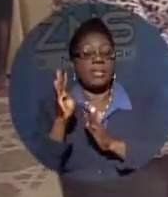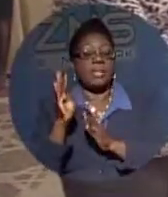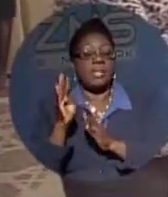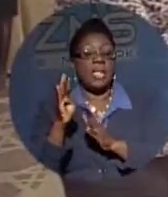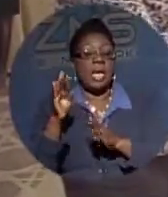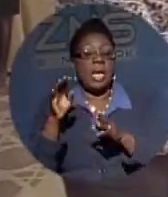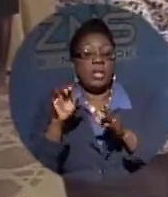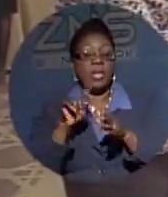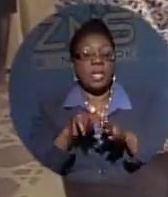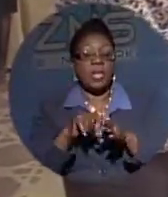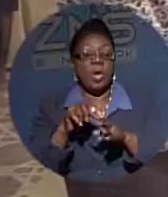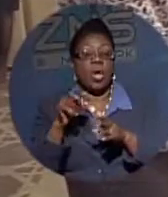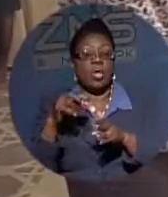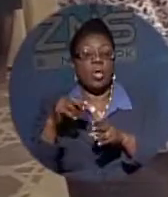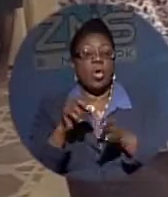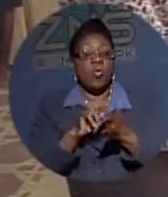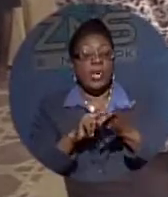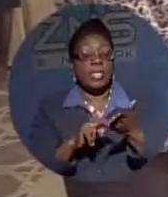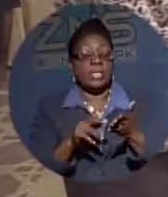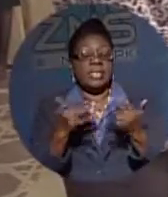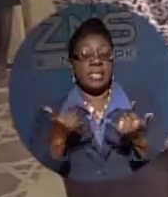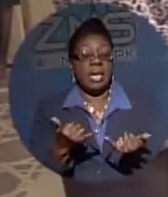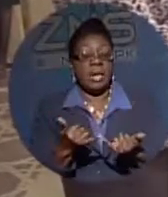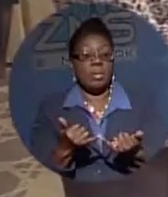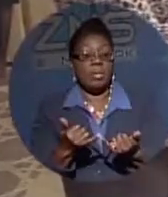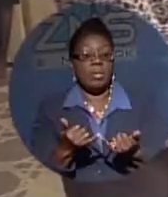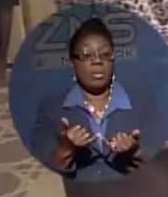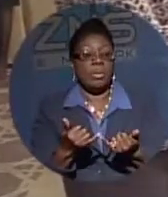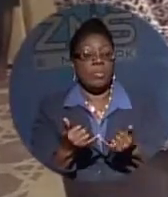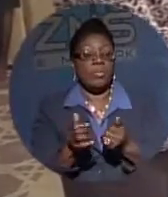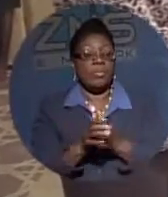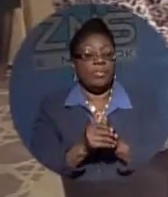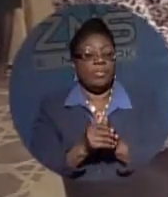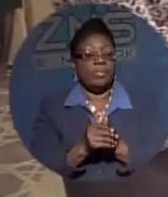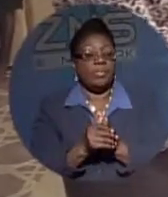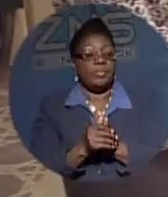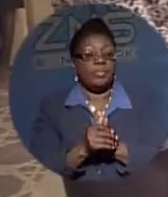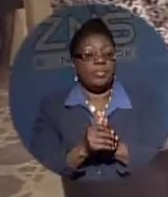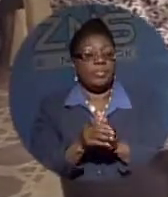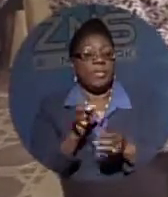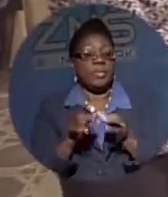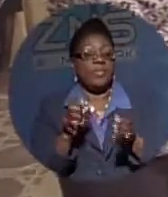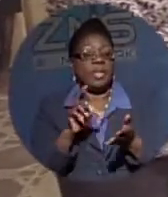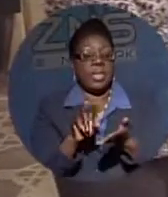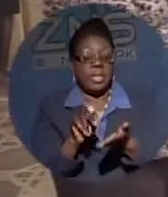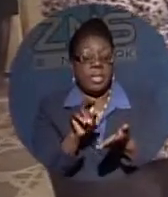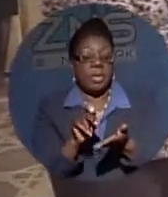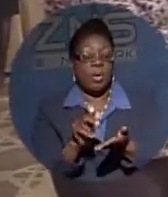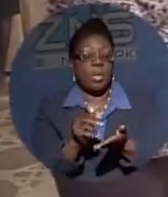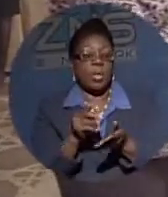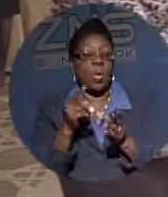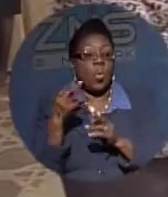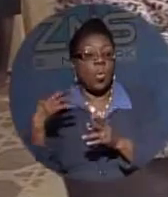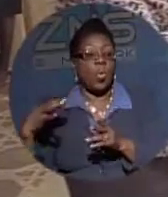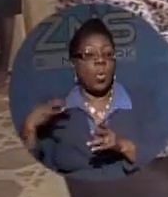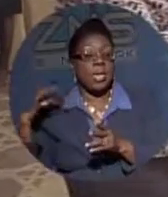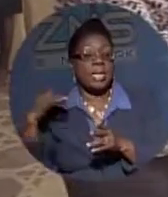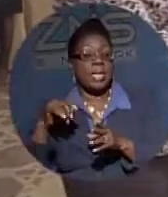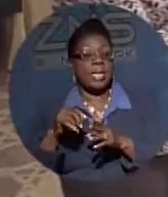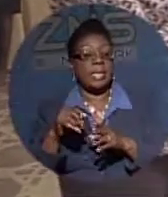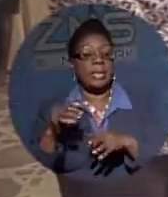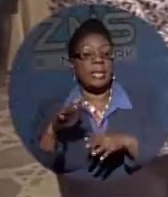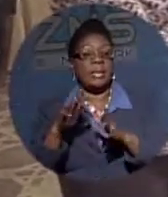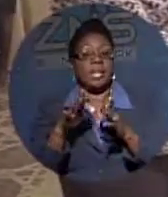you have the opportunity to either register as a volunteer or as an organization. If you click on the volunteer link, it will bring you to the form